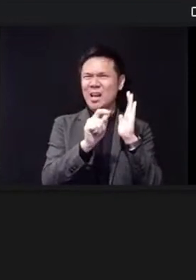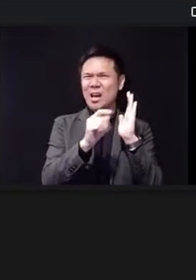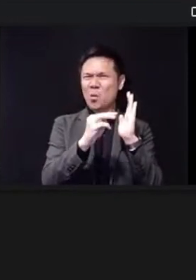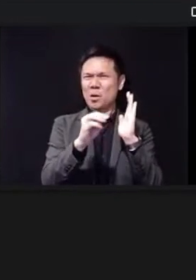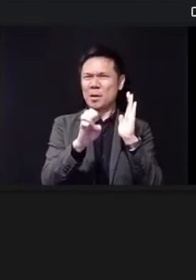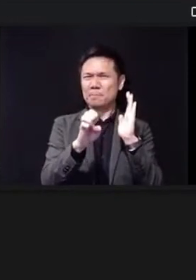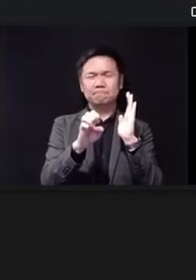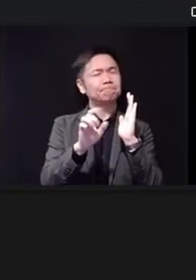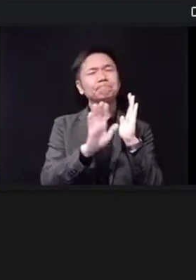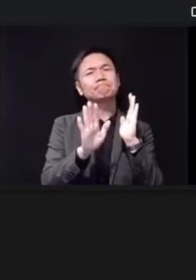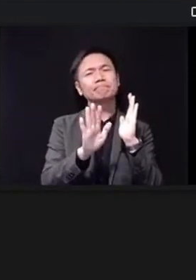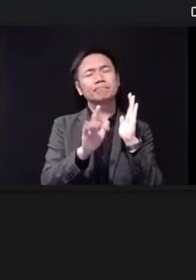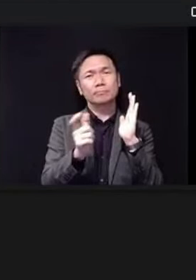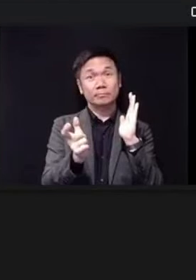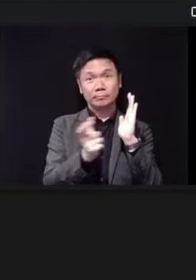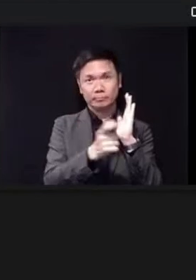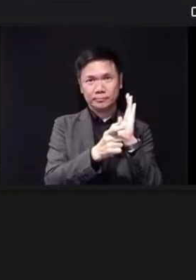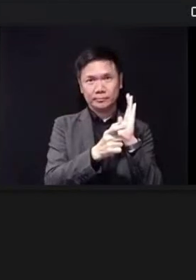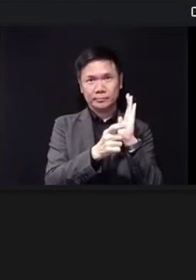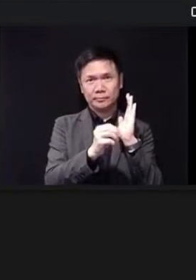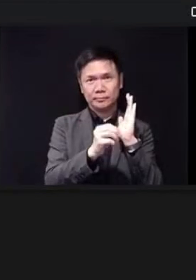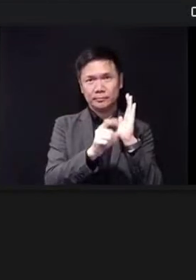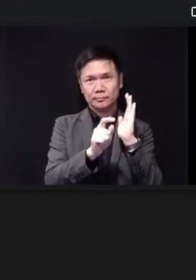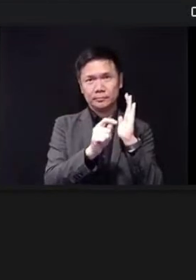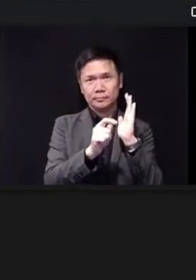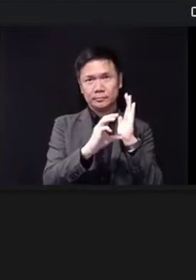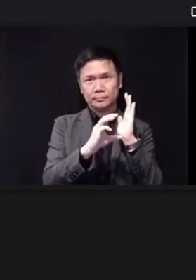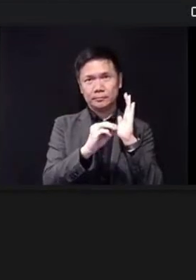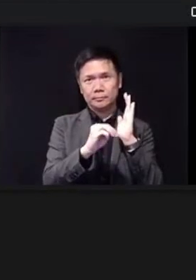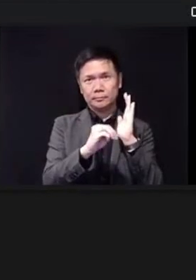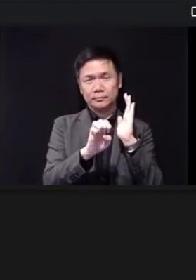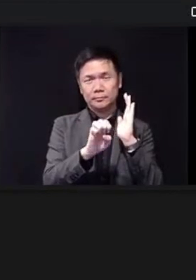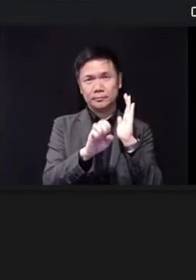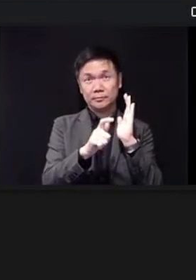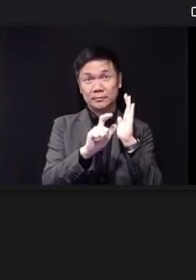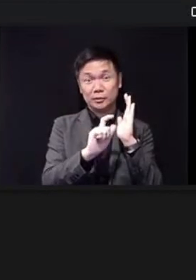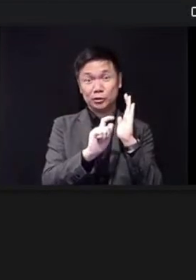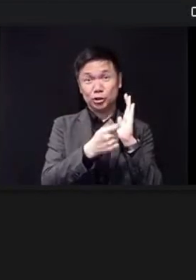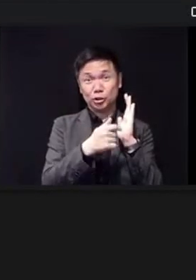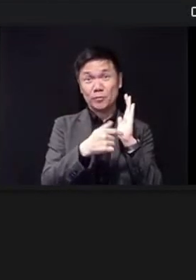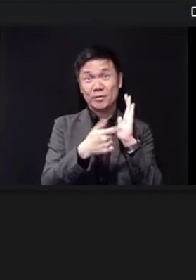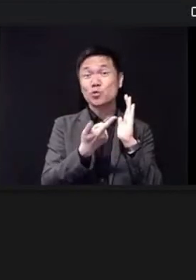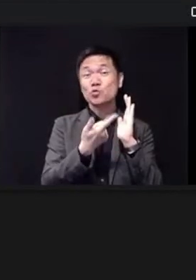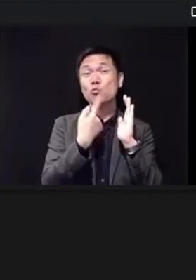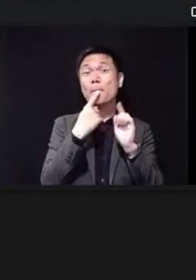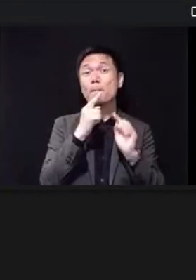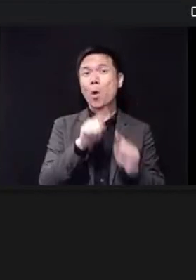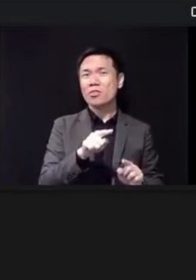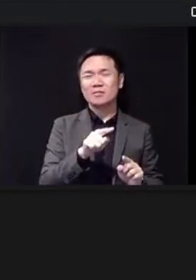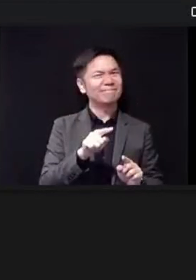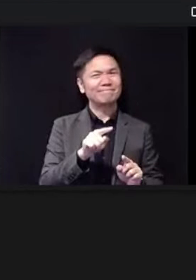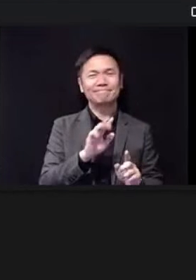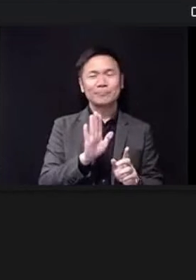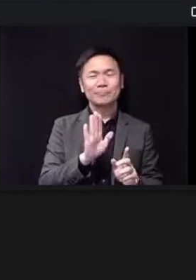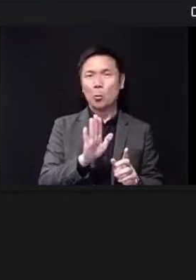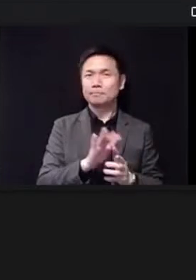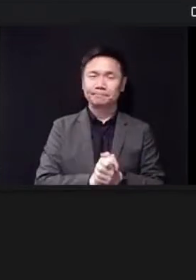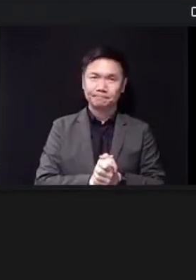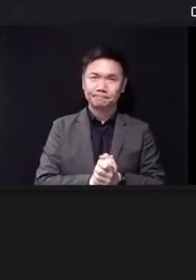So we would welcome the outcome, but not the changing it to the report. Thank you.